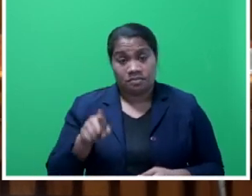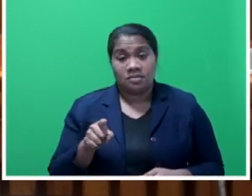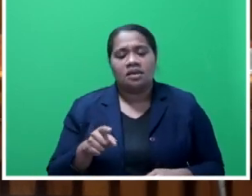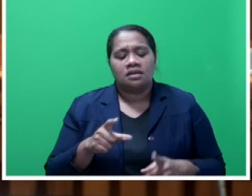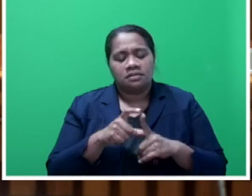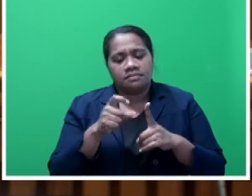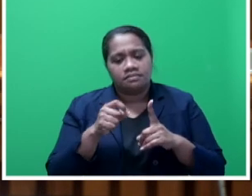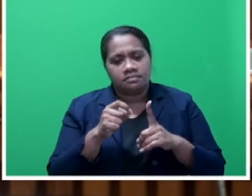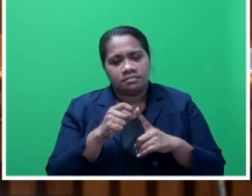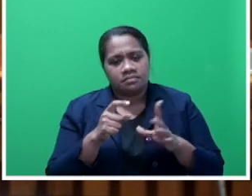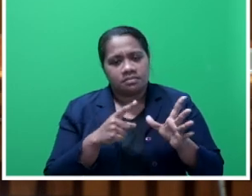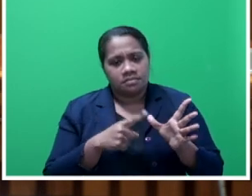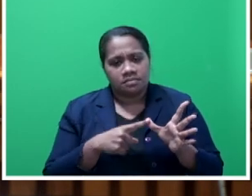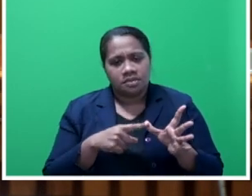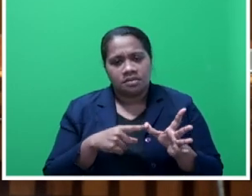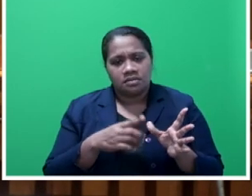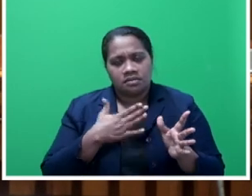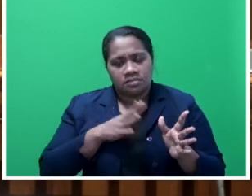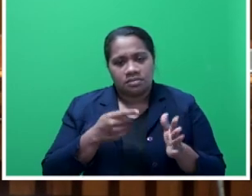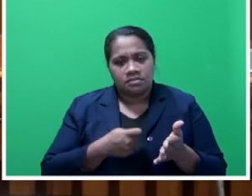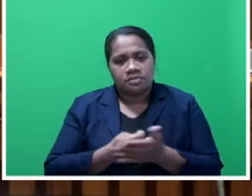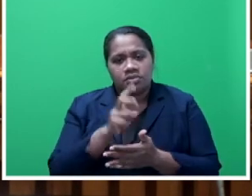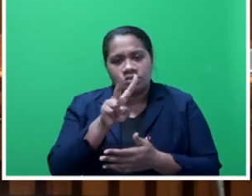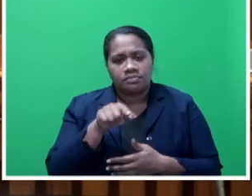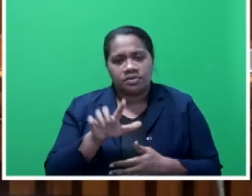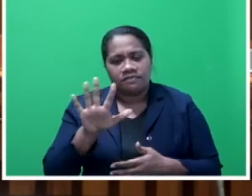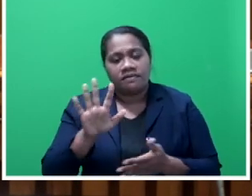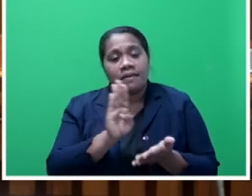Boeing to pay $2.5 billion in compensation.